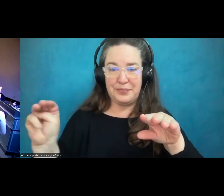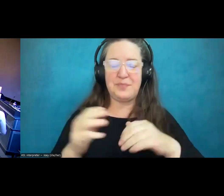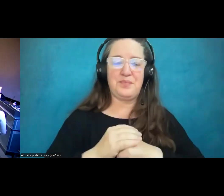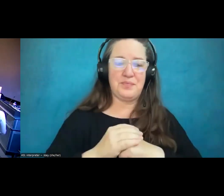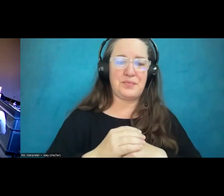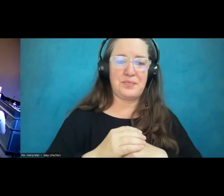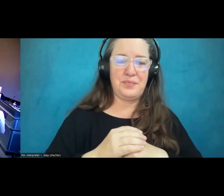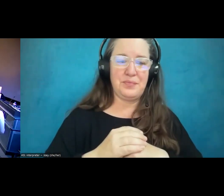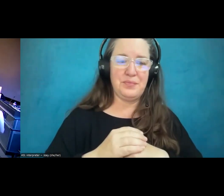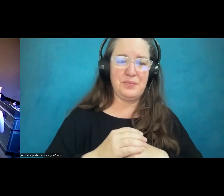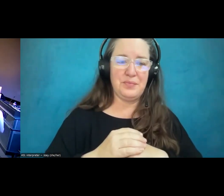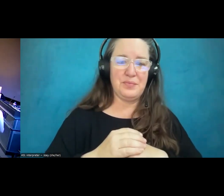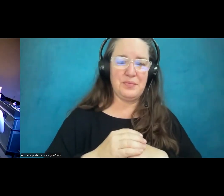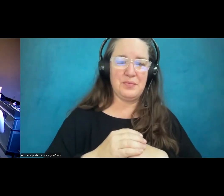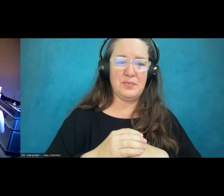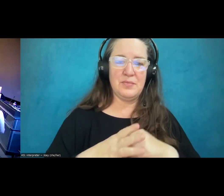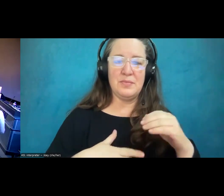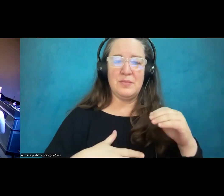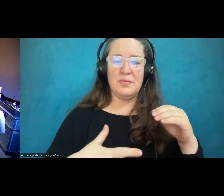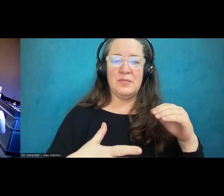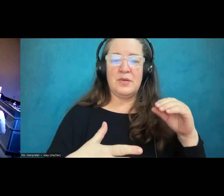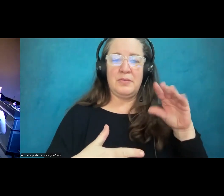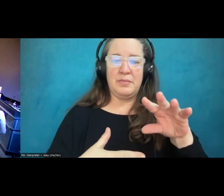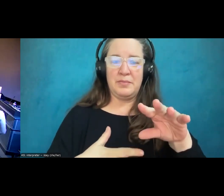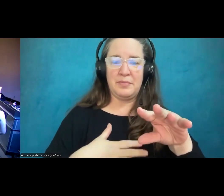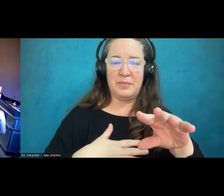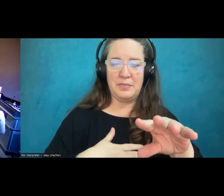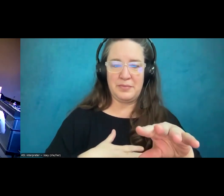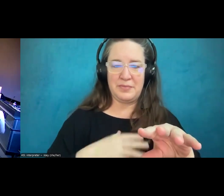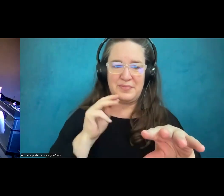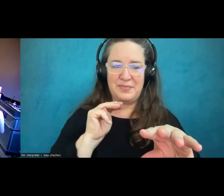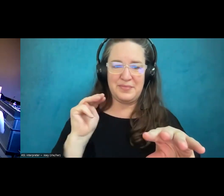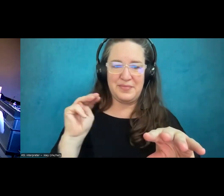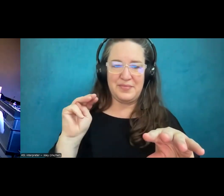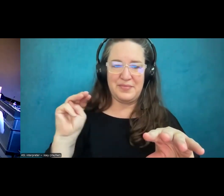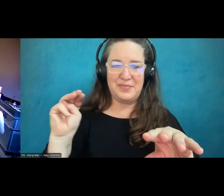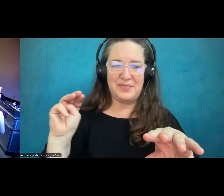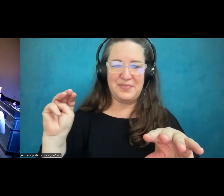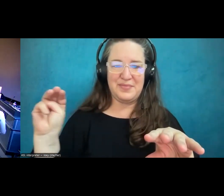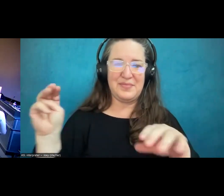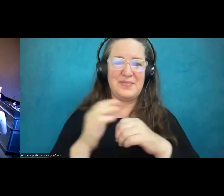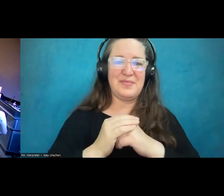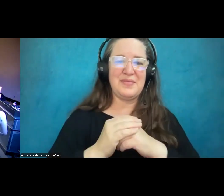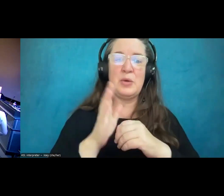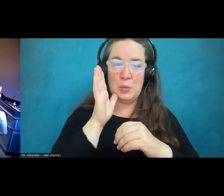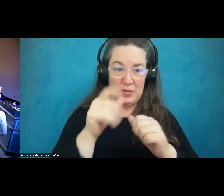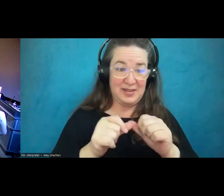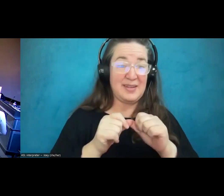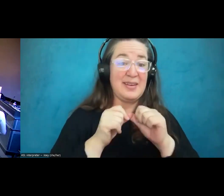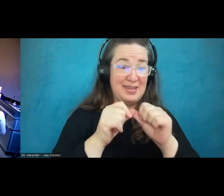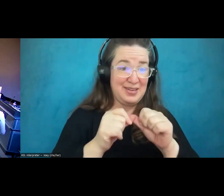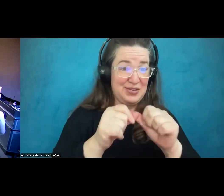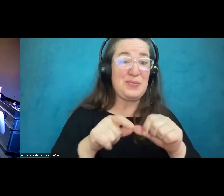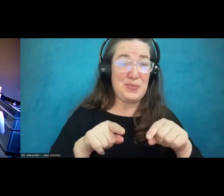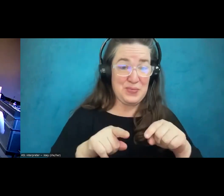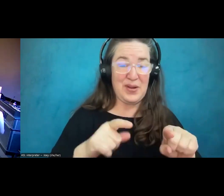Great, you're going to continue while I speak. So